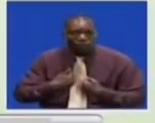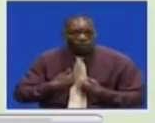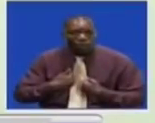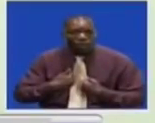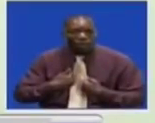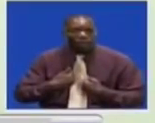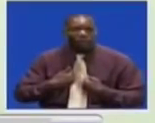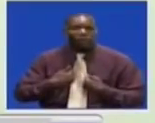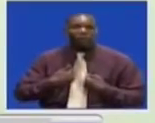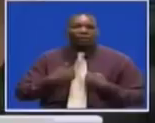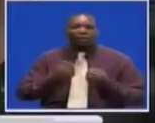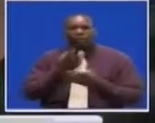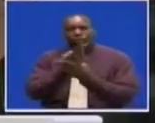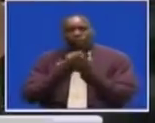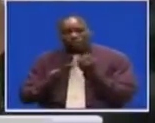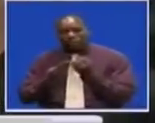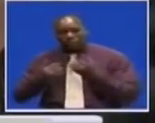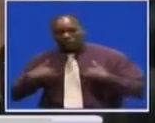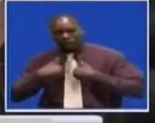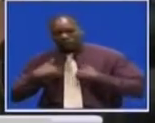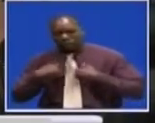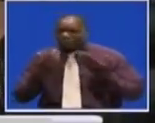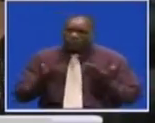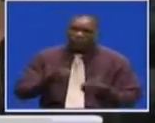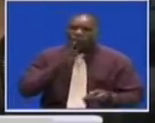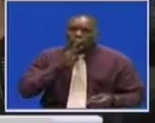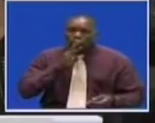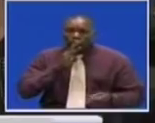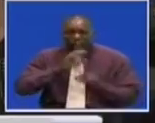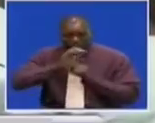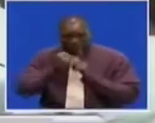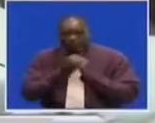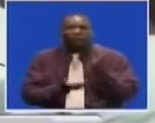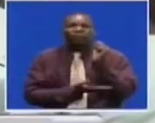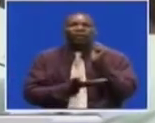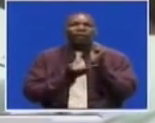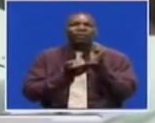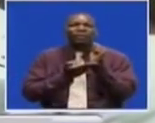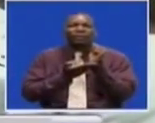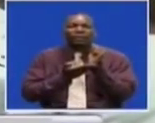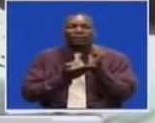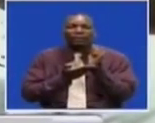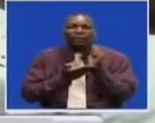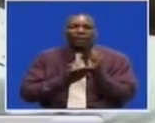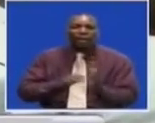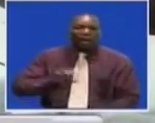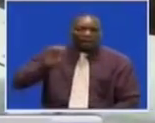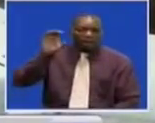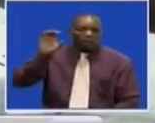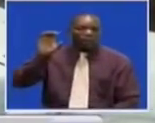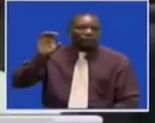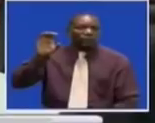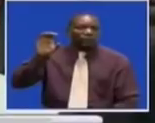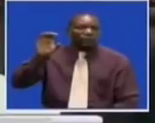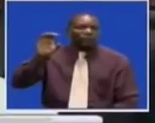This includes both livestock and aquaculture development. As a province, we